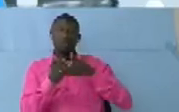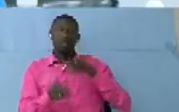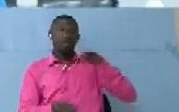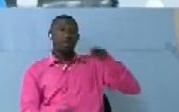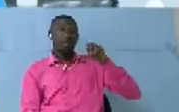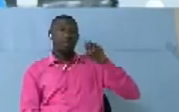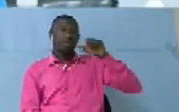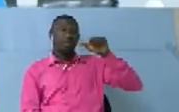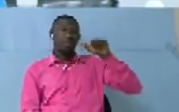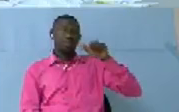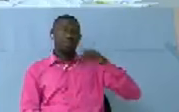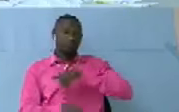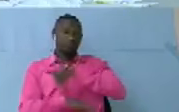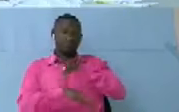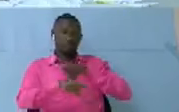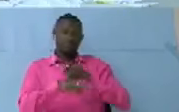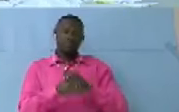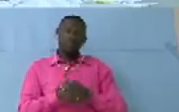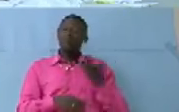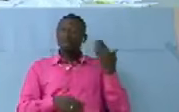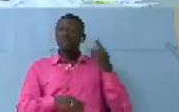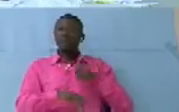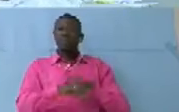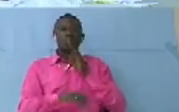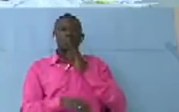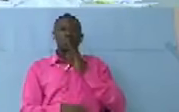the NIA director? Madam NIA director, to whom?